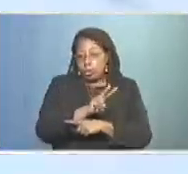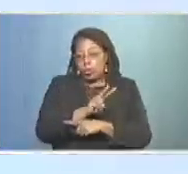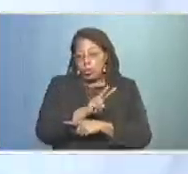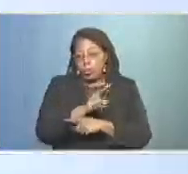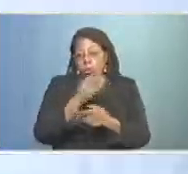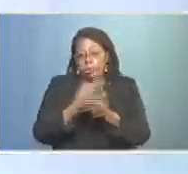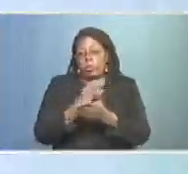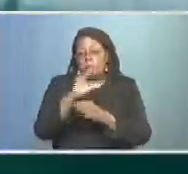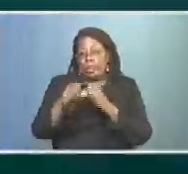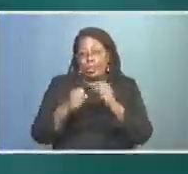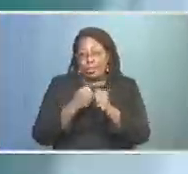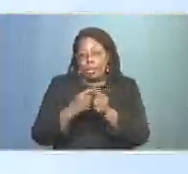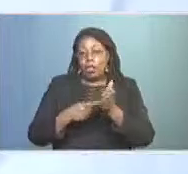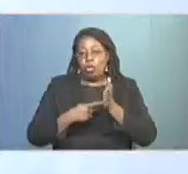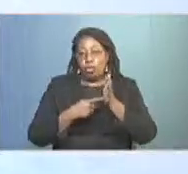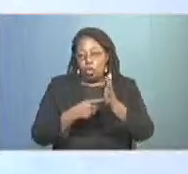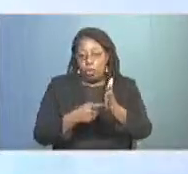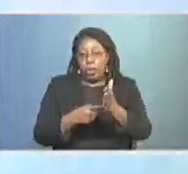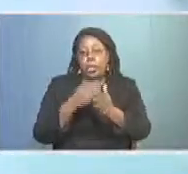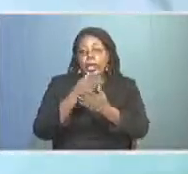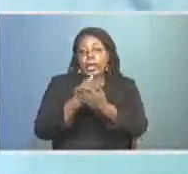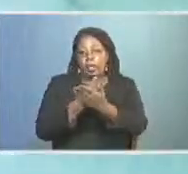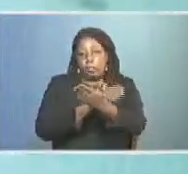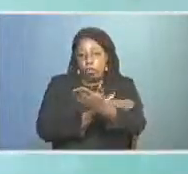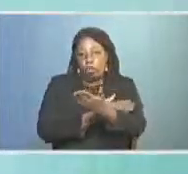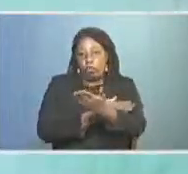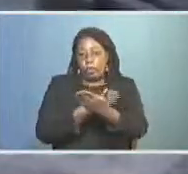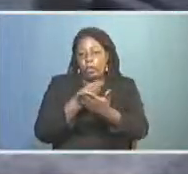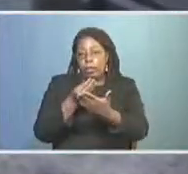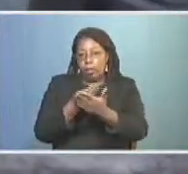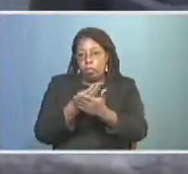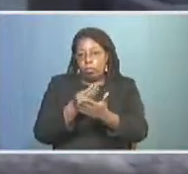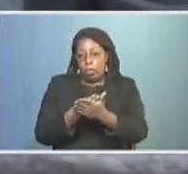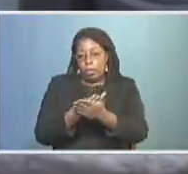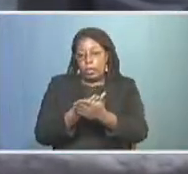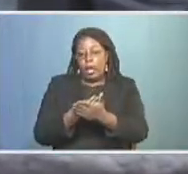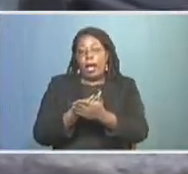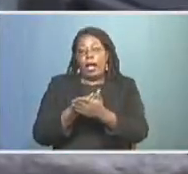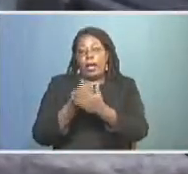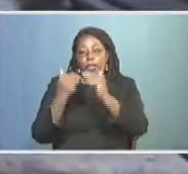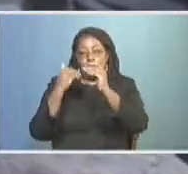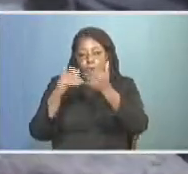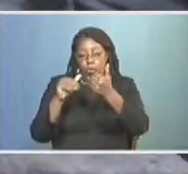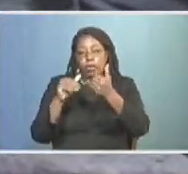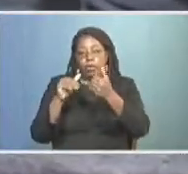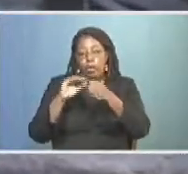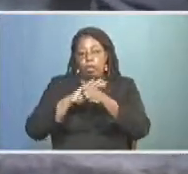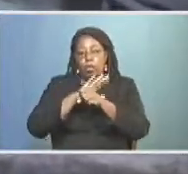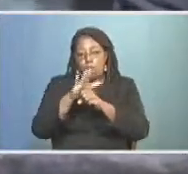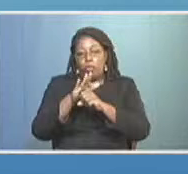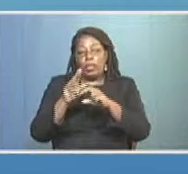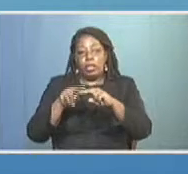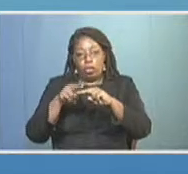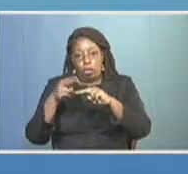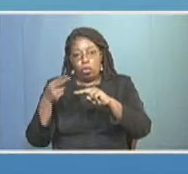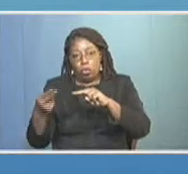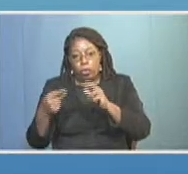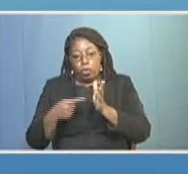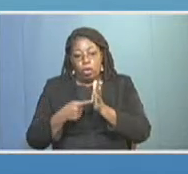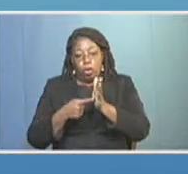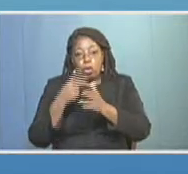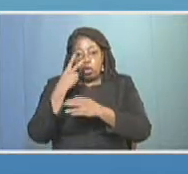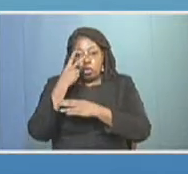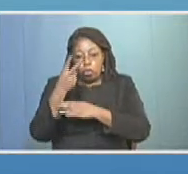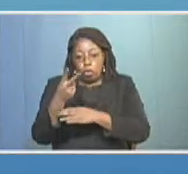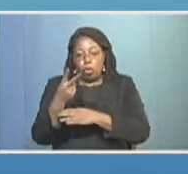year pointing to an improvement in revenue receipts as COVID restrictions decreased. A closer look shows that